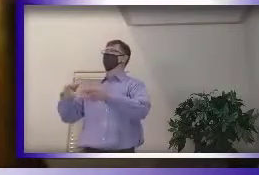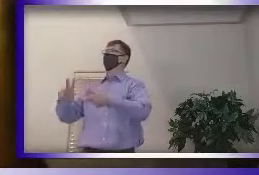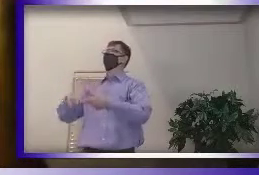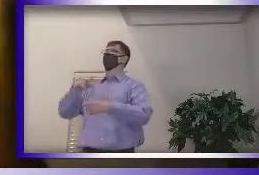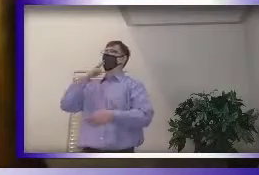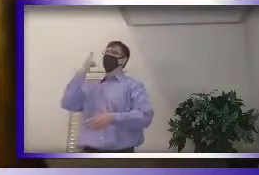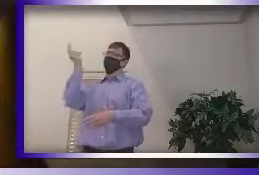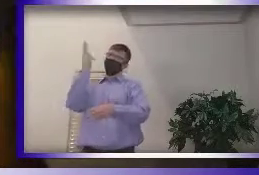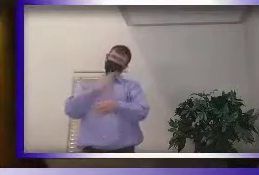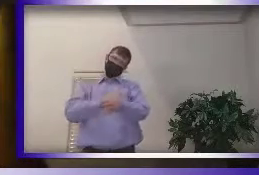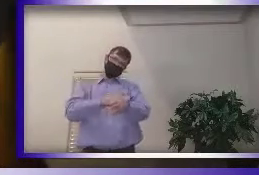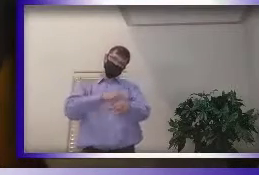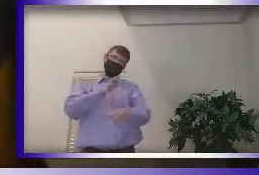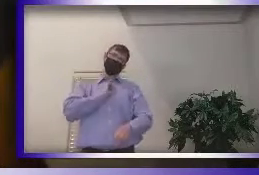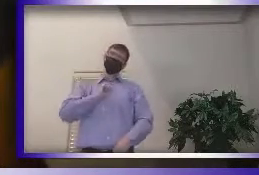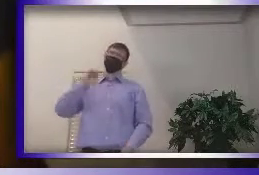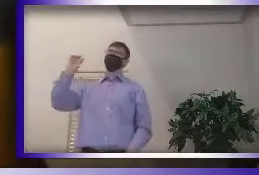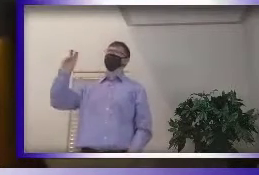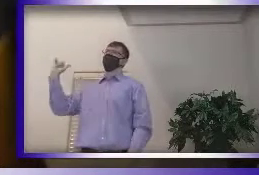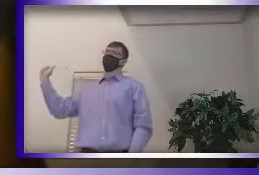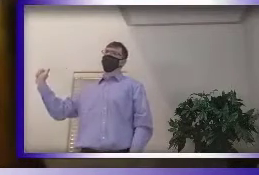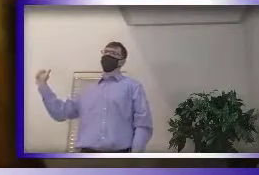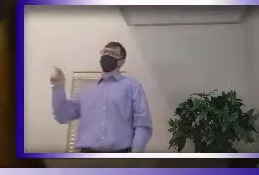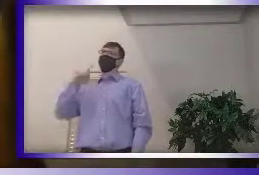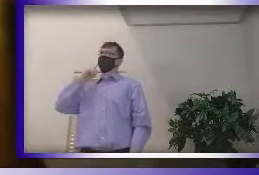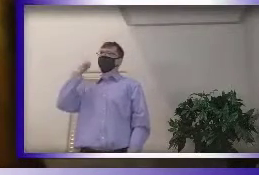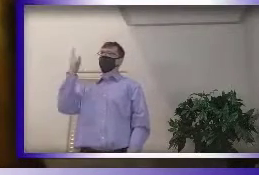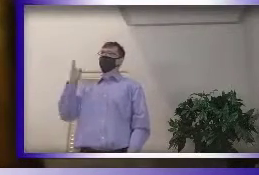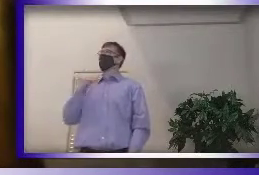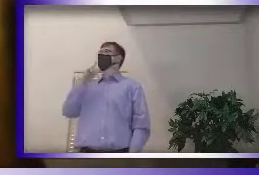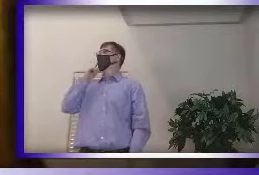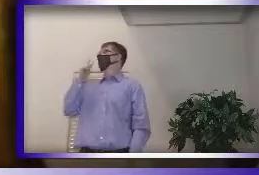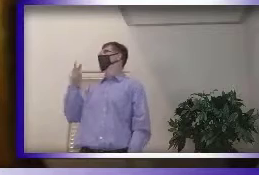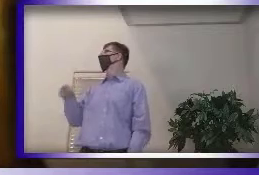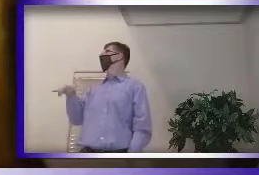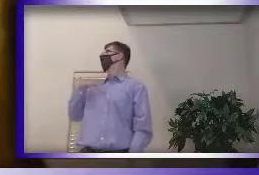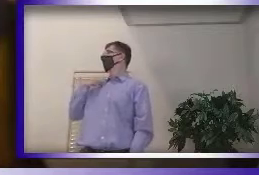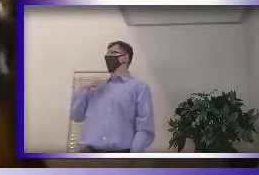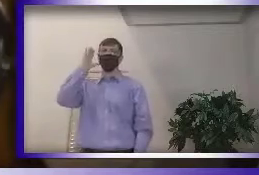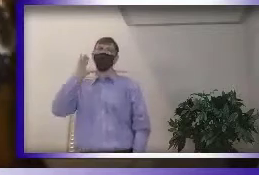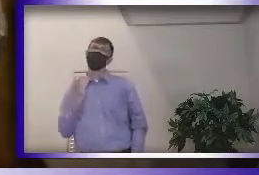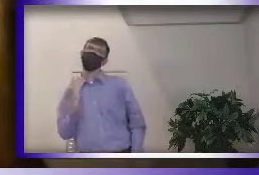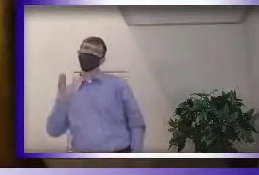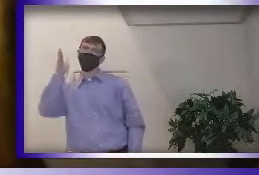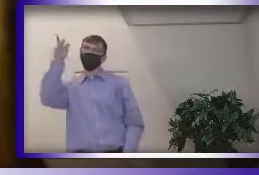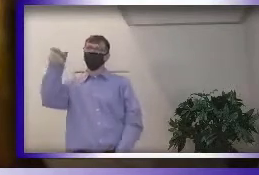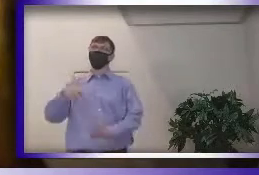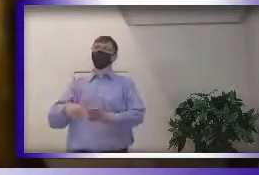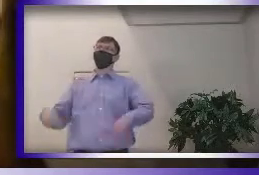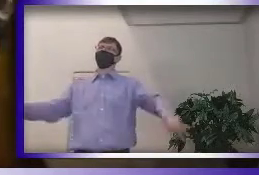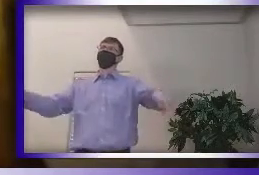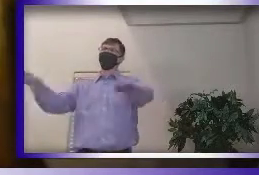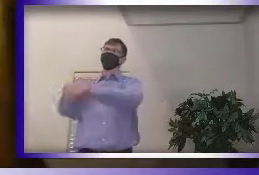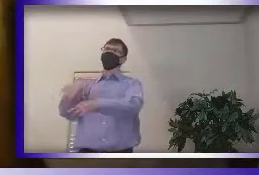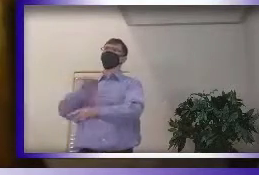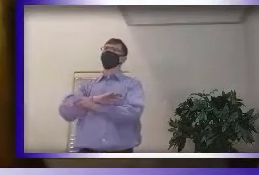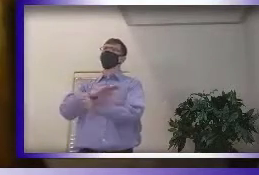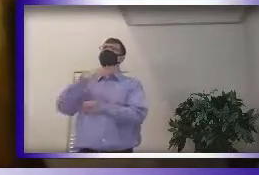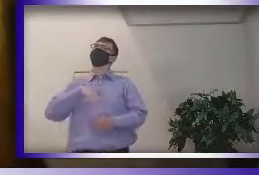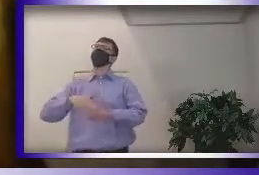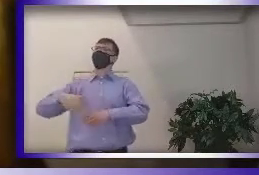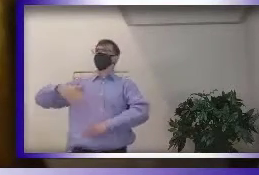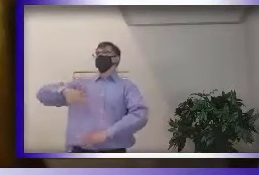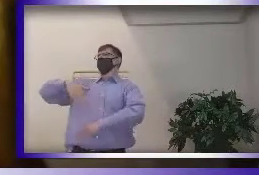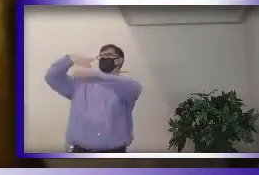to being a full-on woman in my own right and insisting on being called Kathleen. It took me years to get people to call me Kathleen, and you know what it